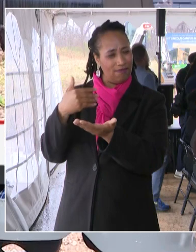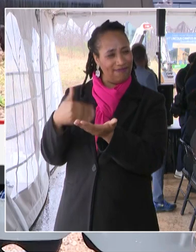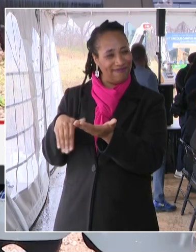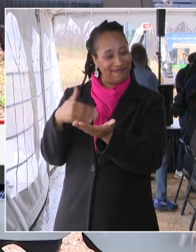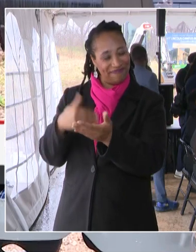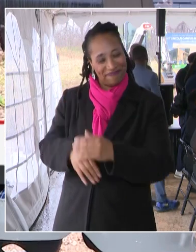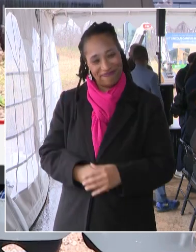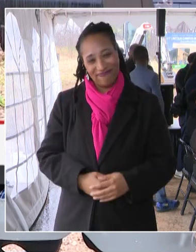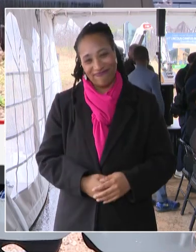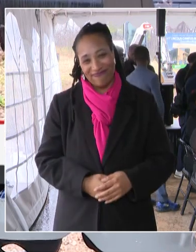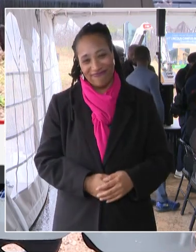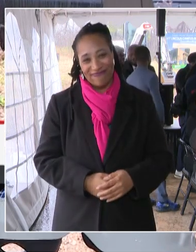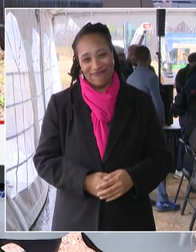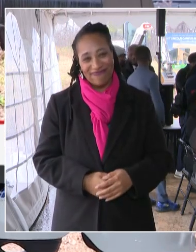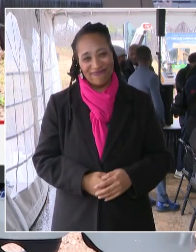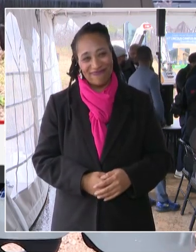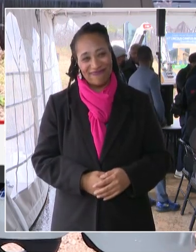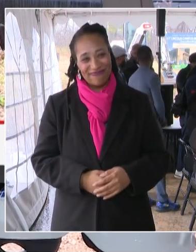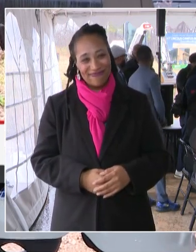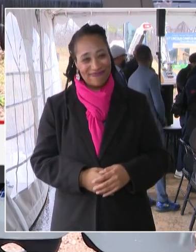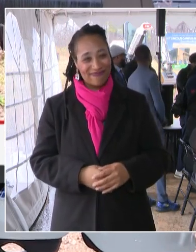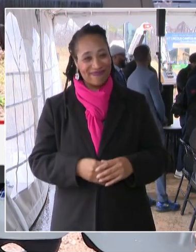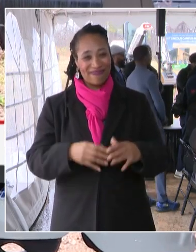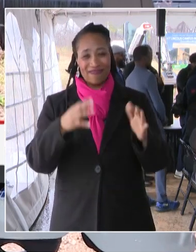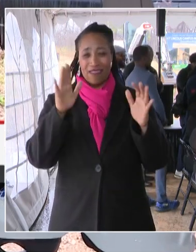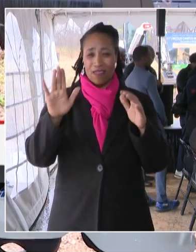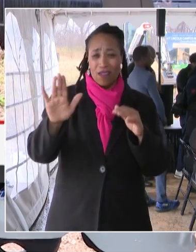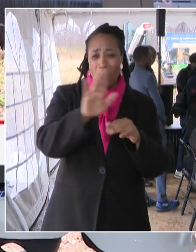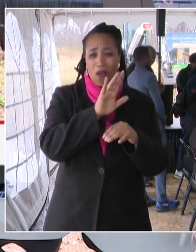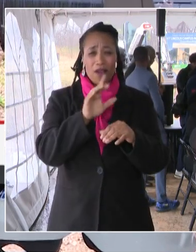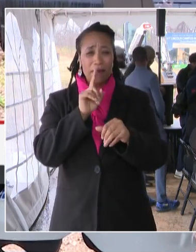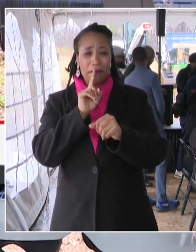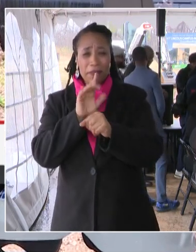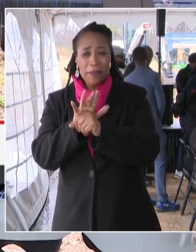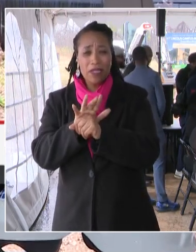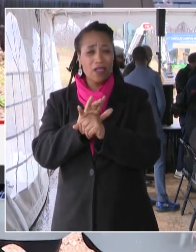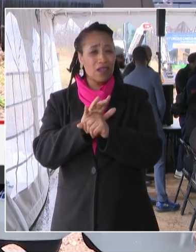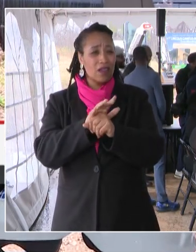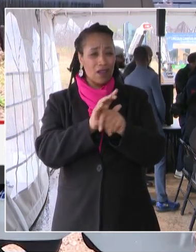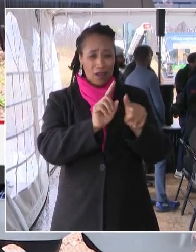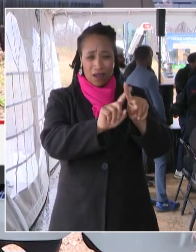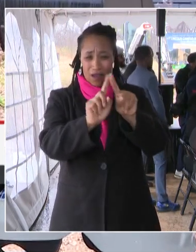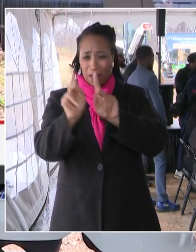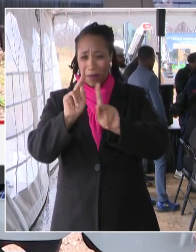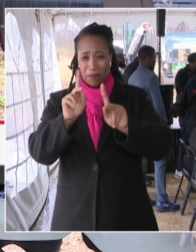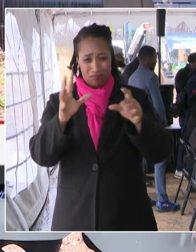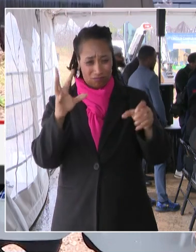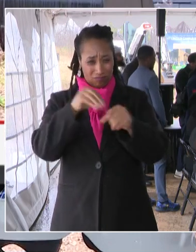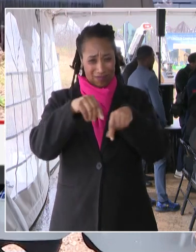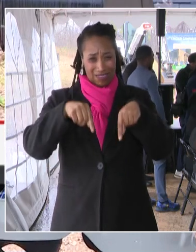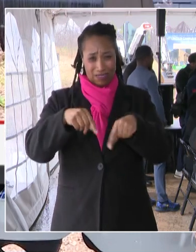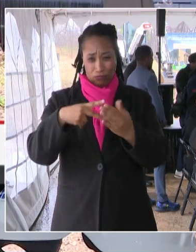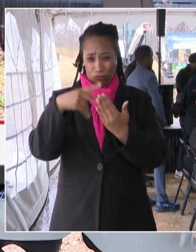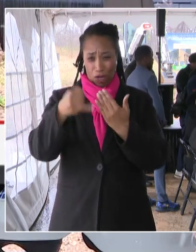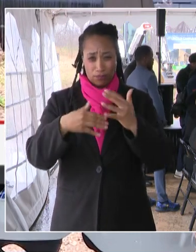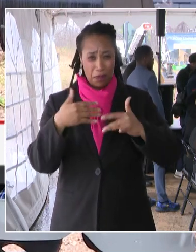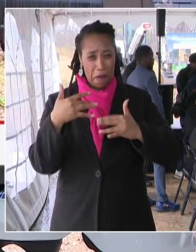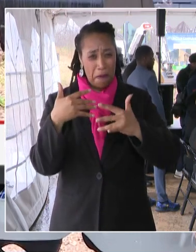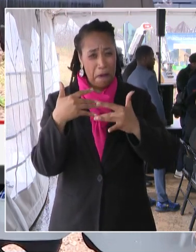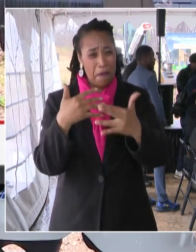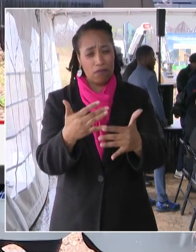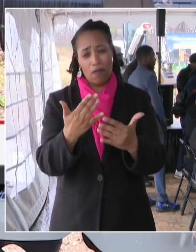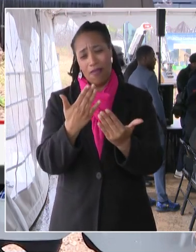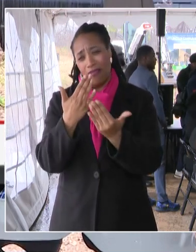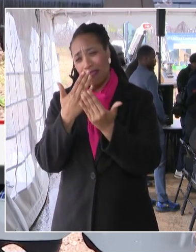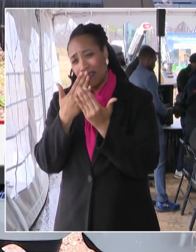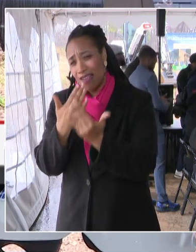For his absolute commitment and leadership and advocacy for Fort Lincoln. Thank you. And I want to thank